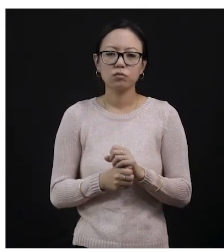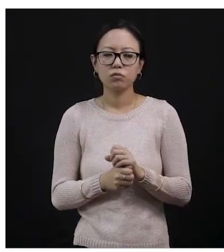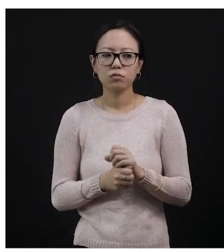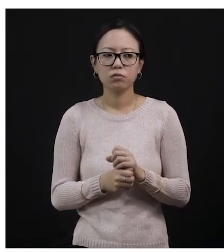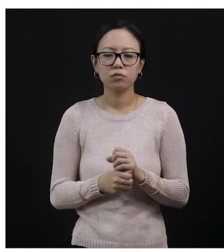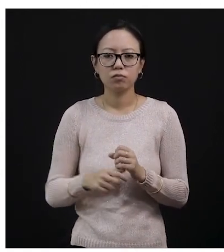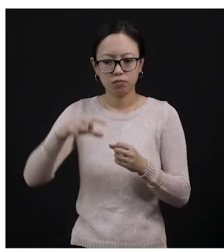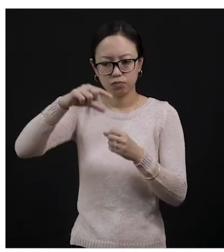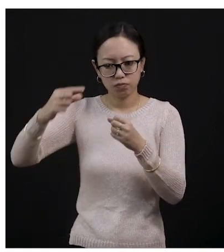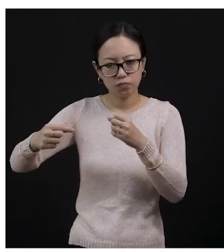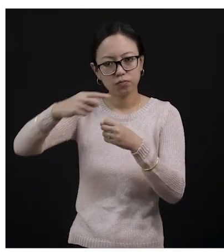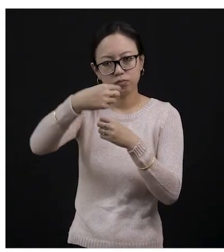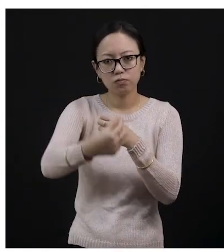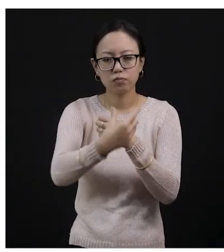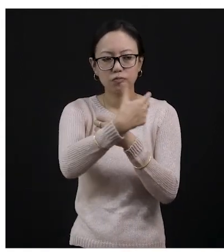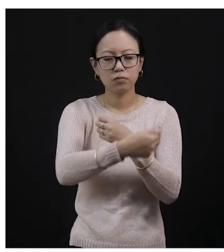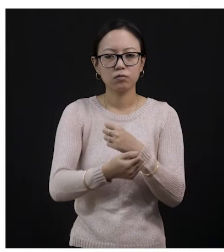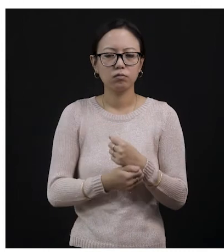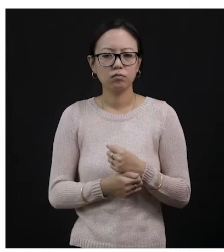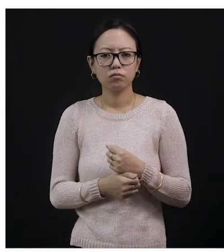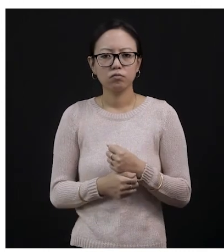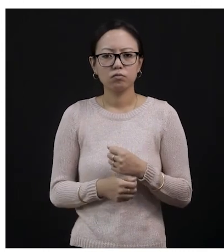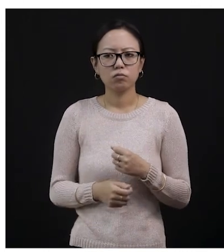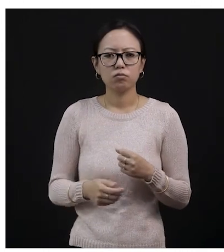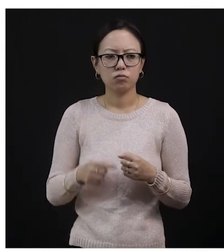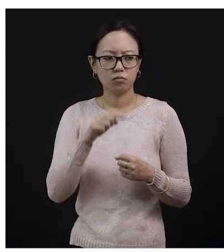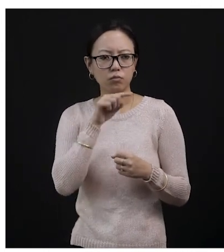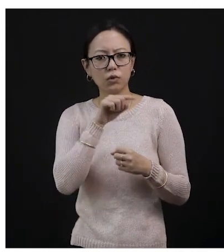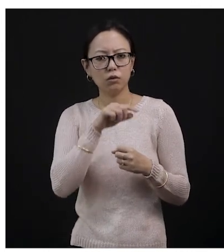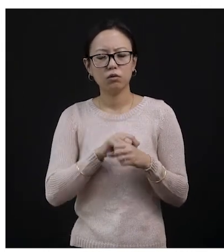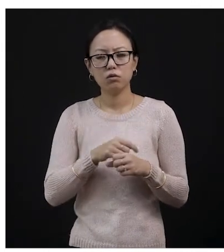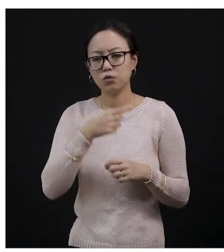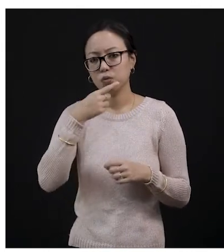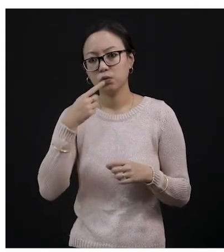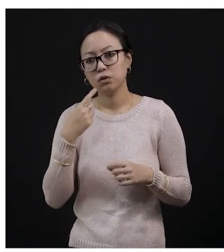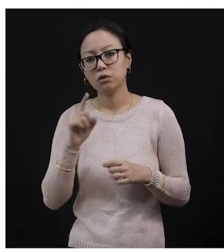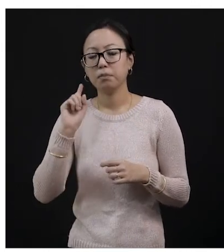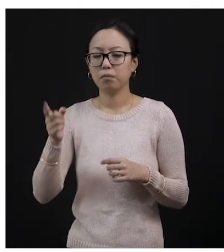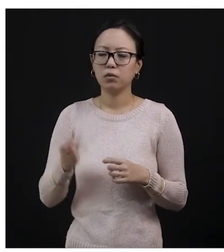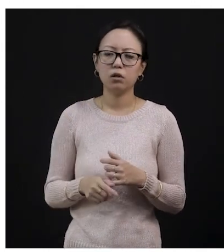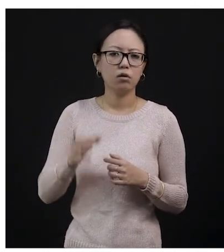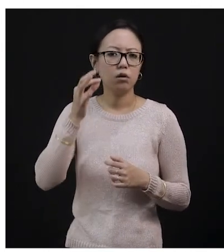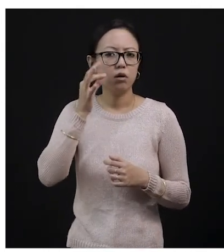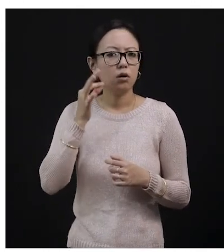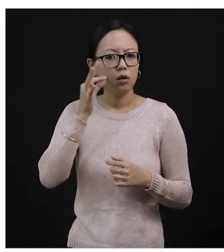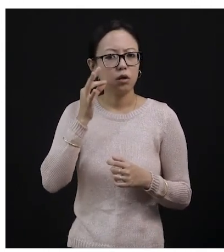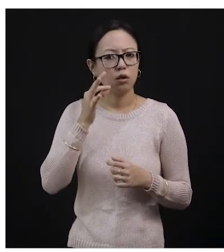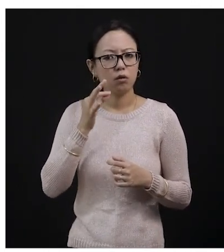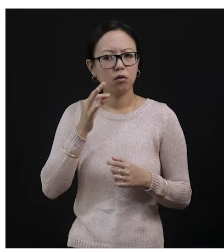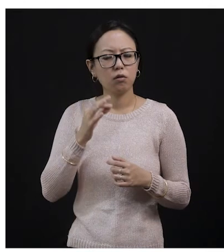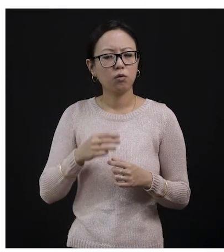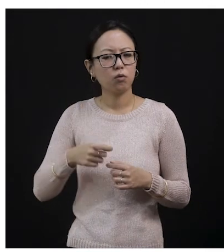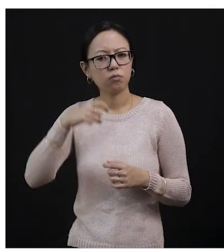the colorful part here, it is red, but you will have yellow, pink, blue, green colors. Yes, so those are